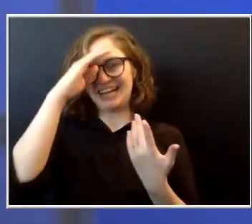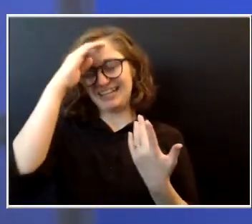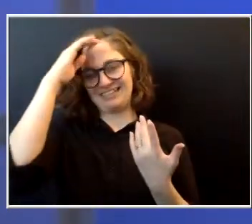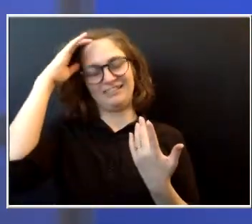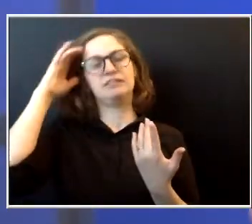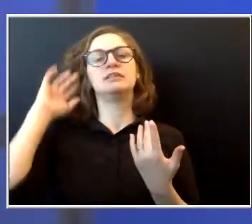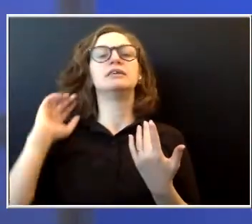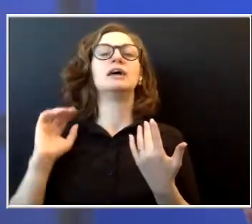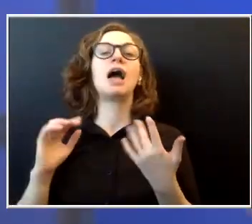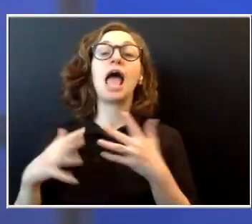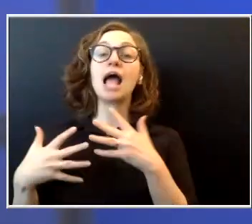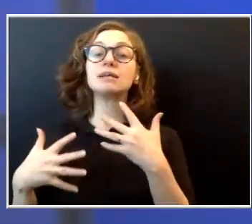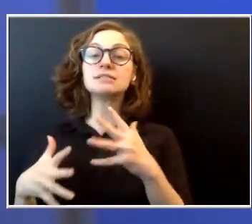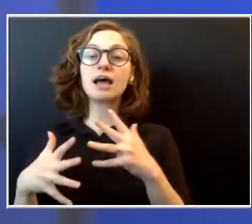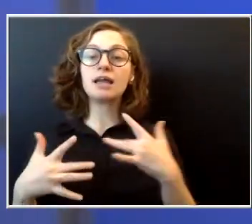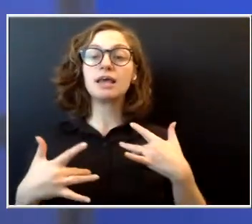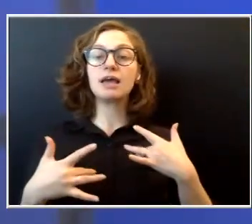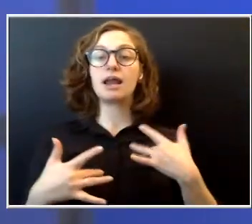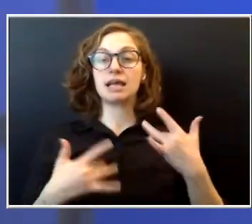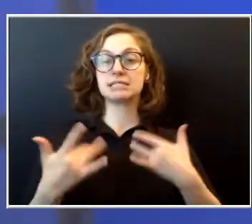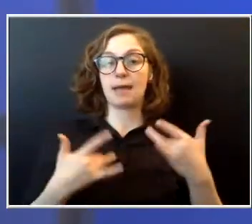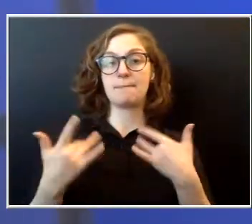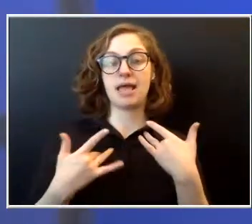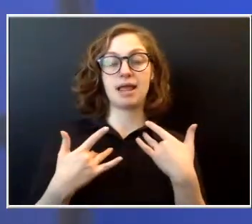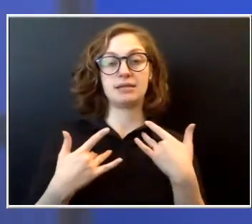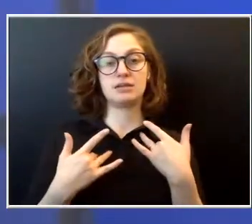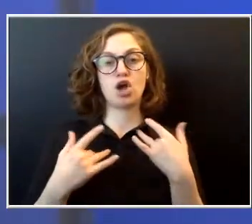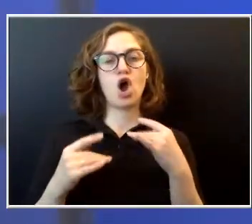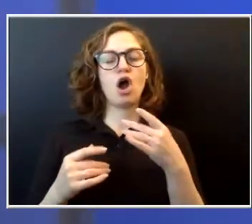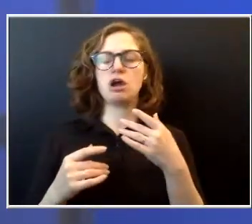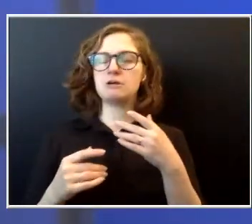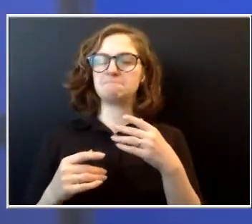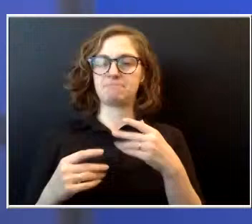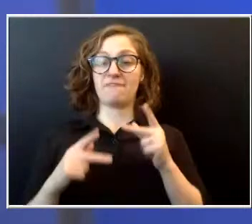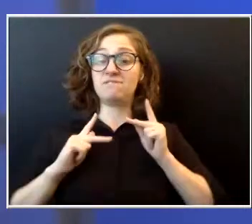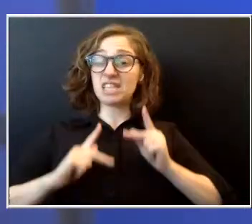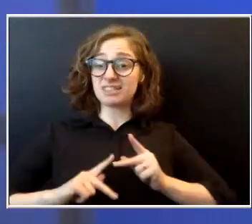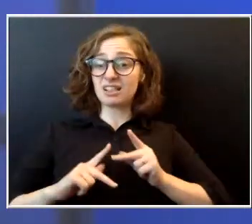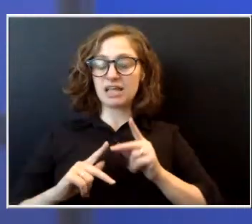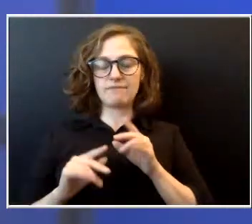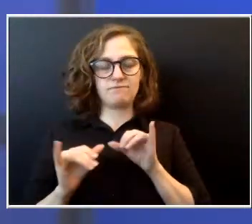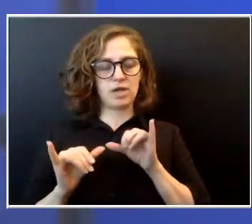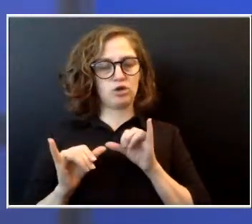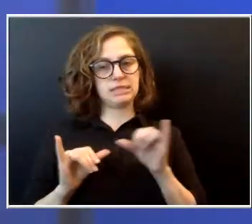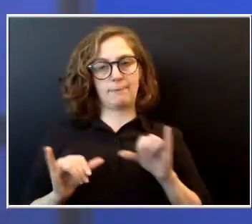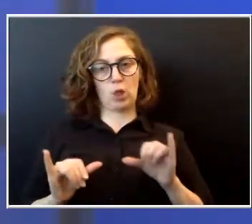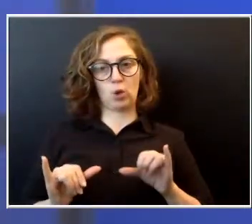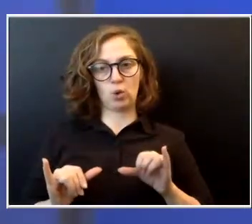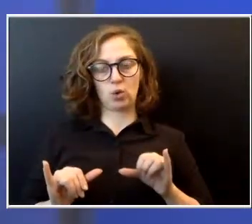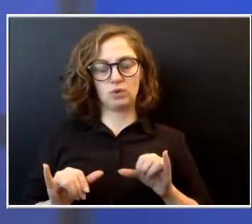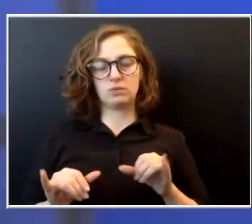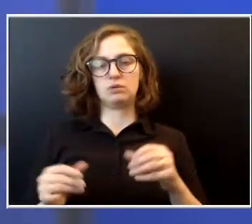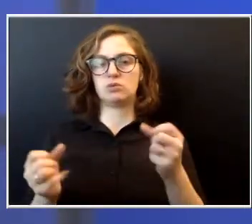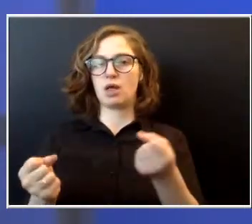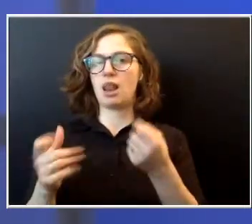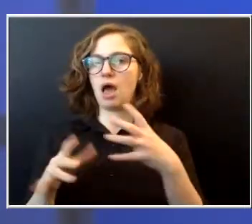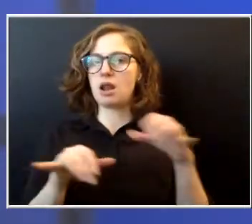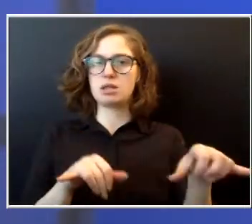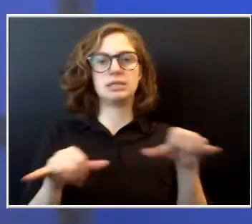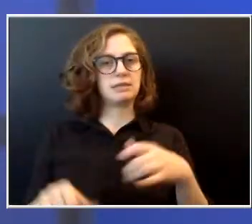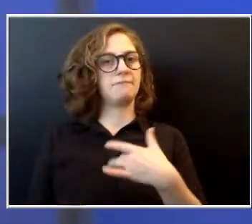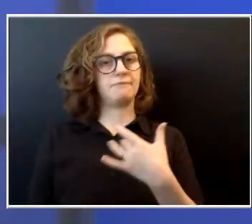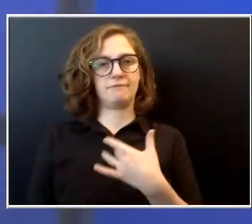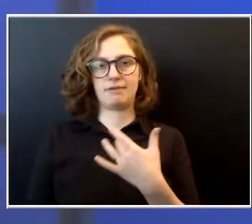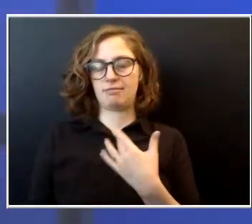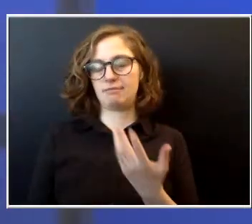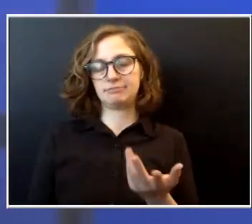excitement are physiologically very similar, and so you're going to have a lot of the same sensations. But